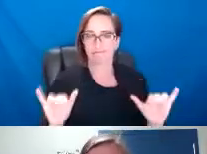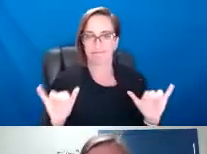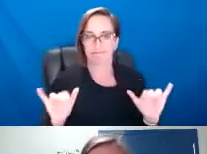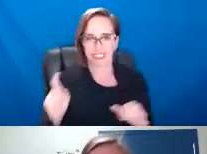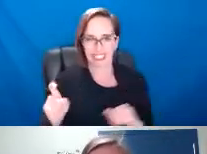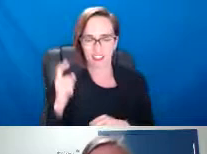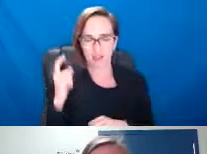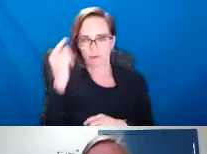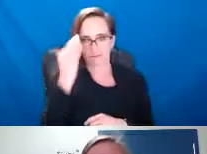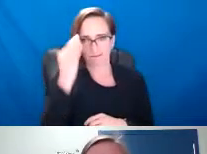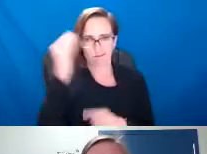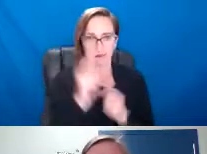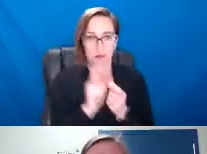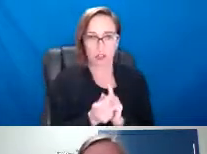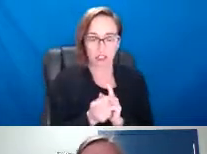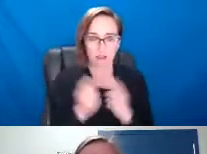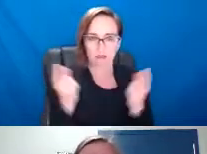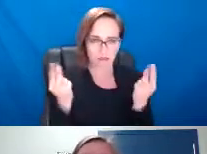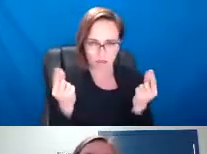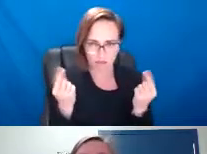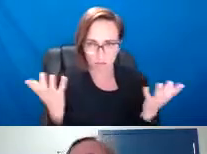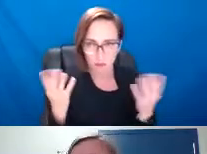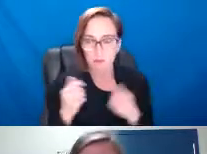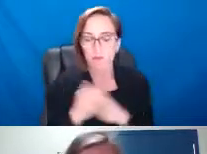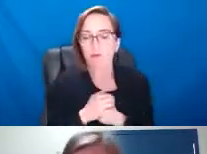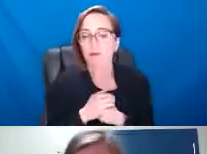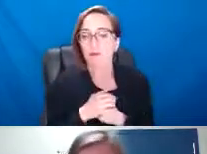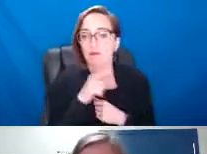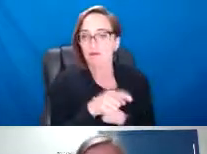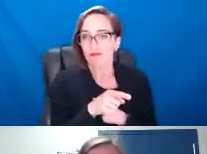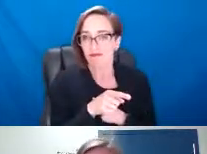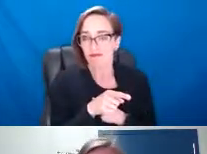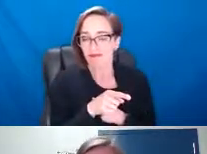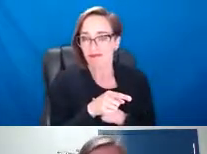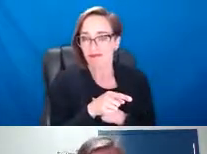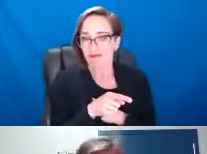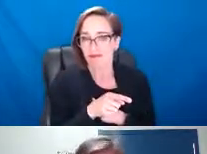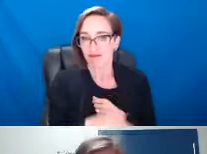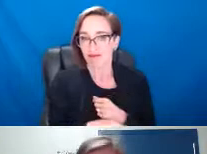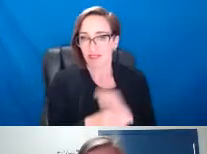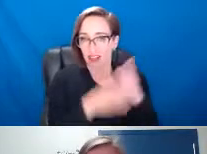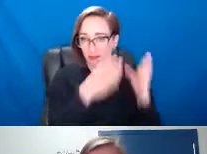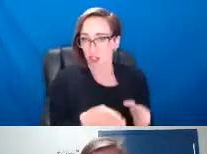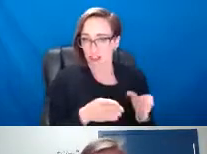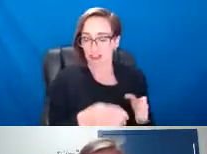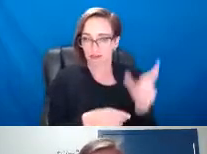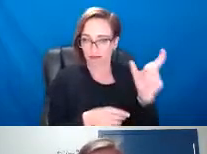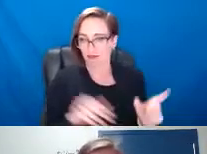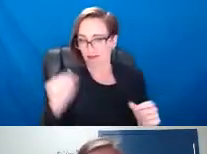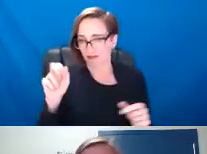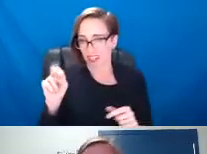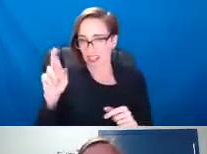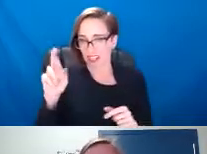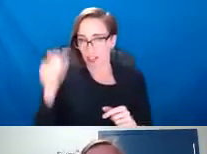our solution for that was, this individual is not an ASL user. She's not a sign